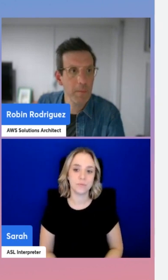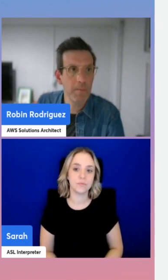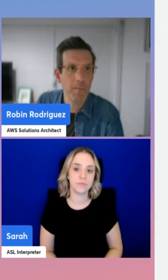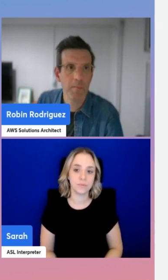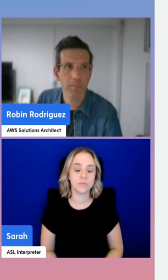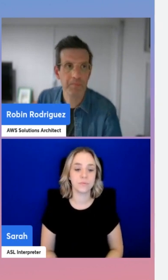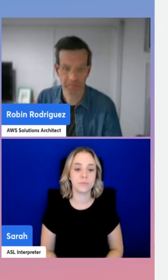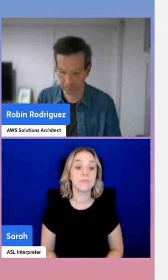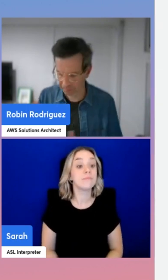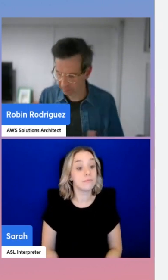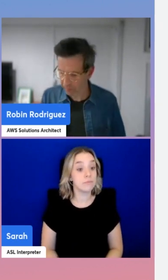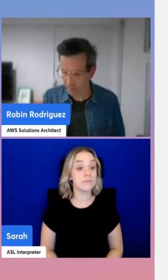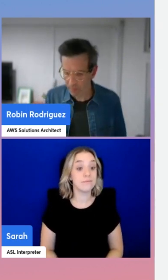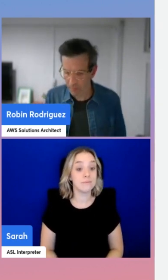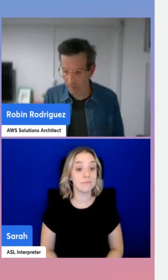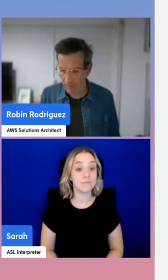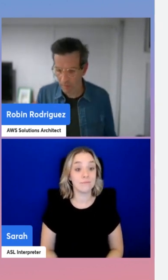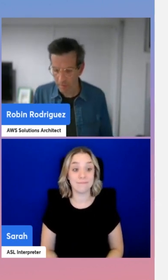So,